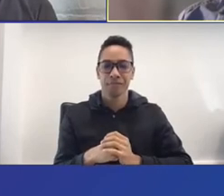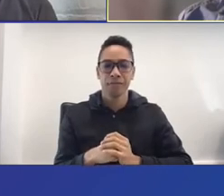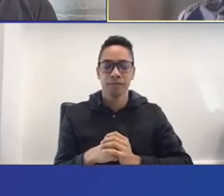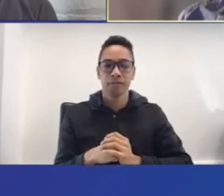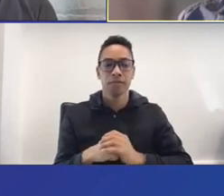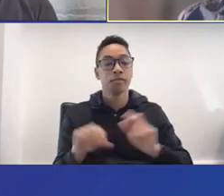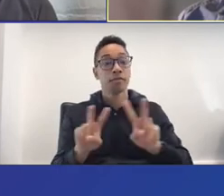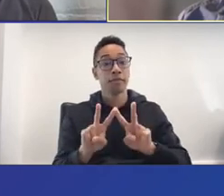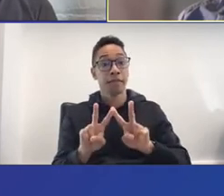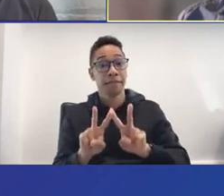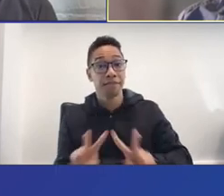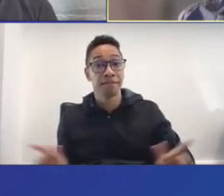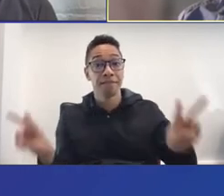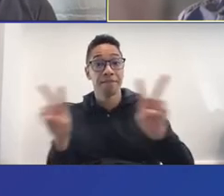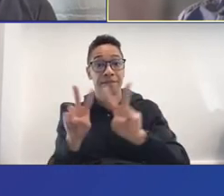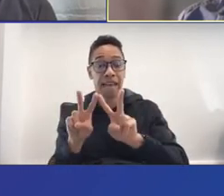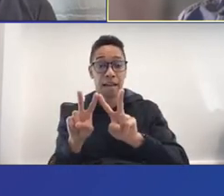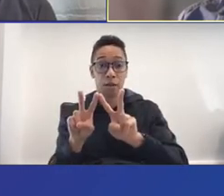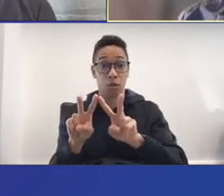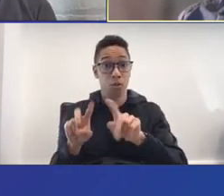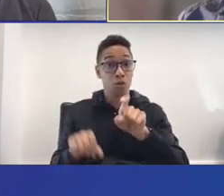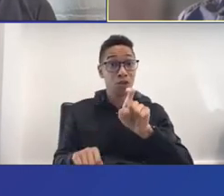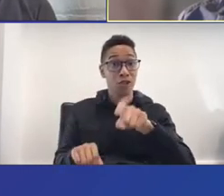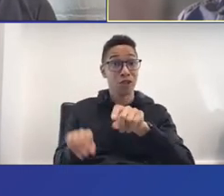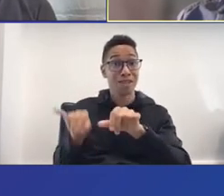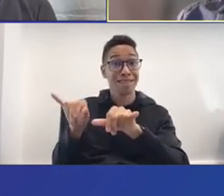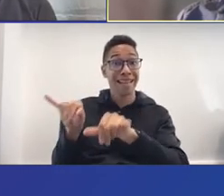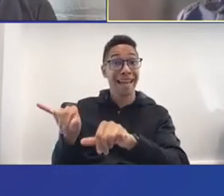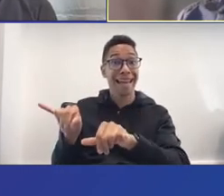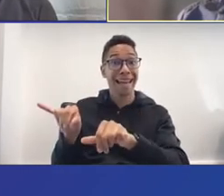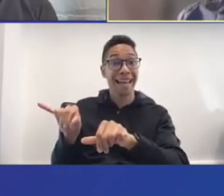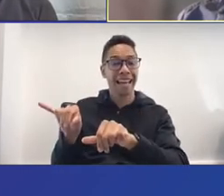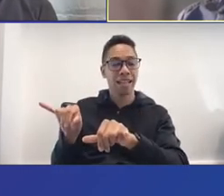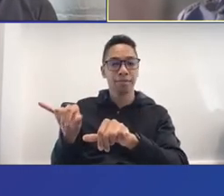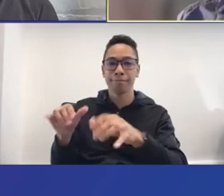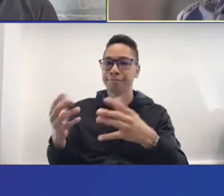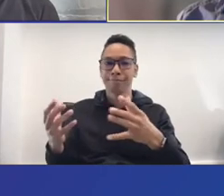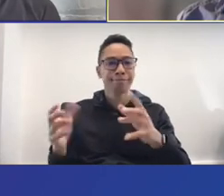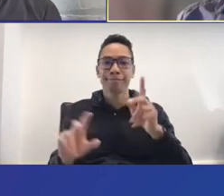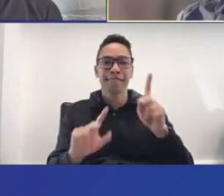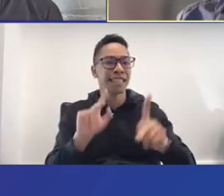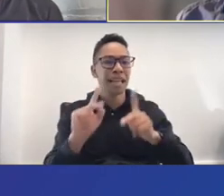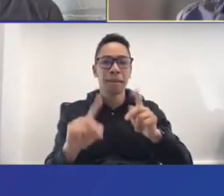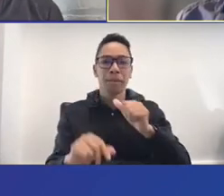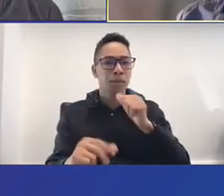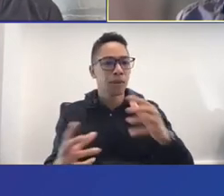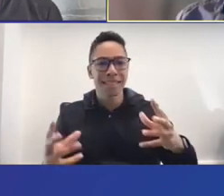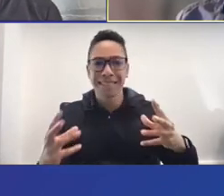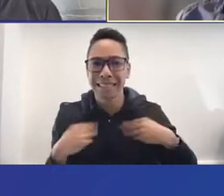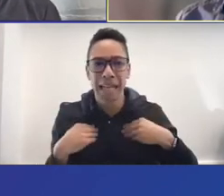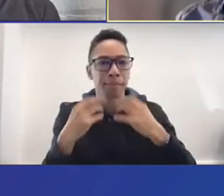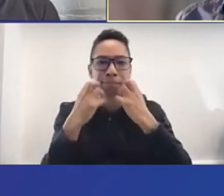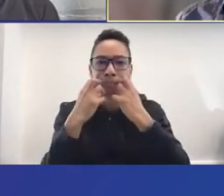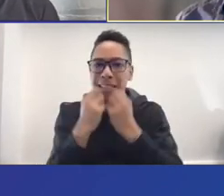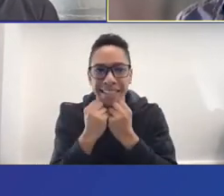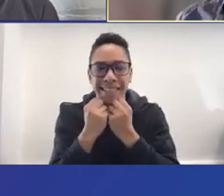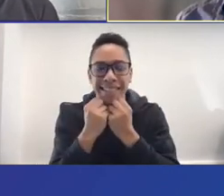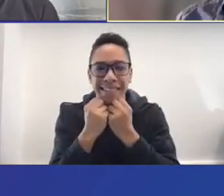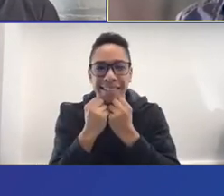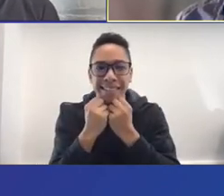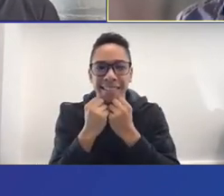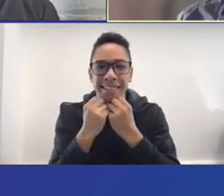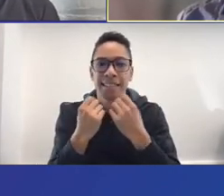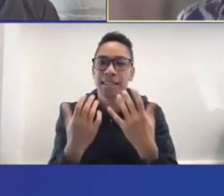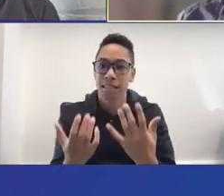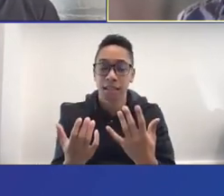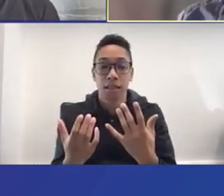that the values that belong are not the values that people espouse, and that to